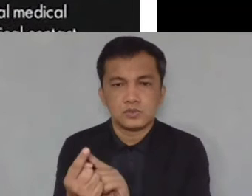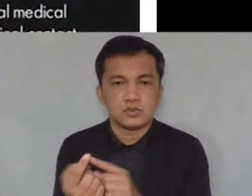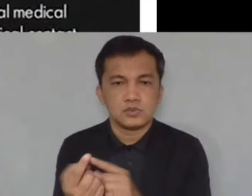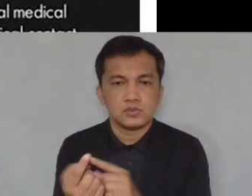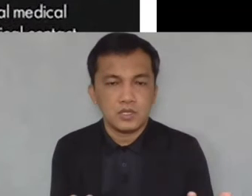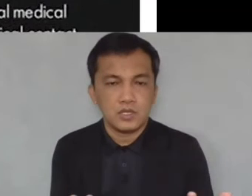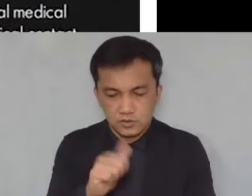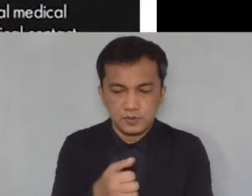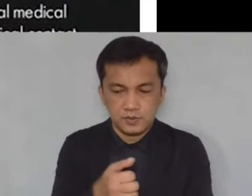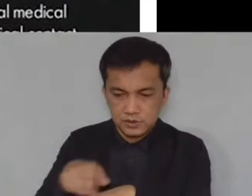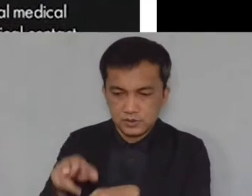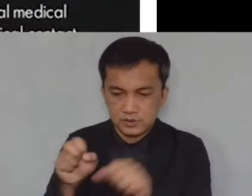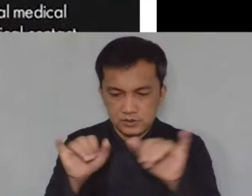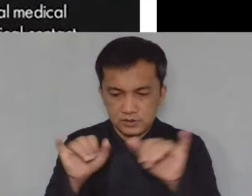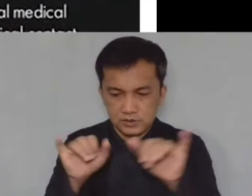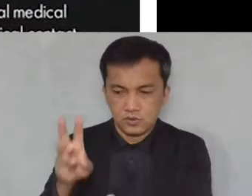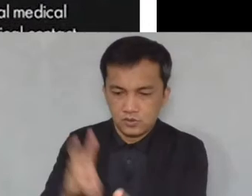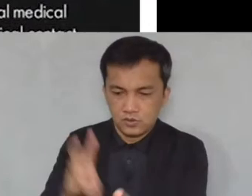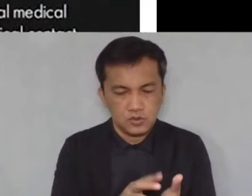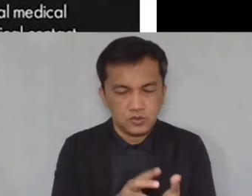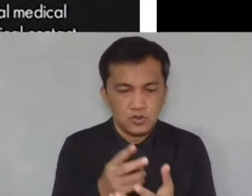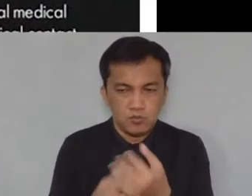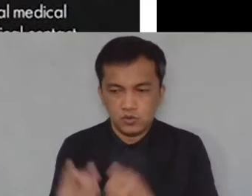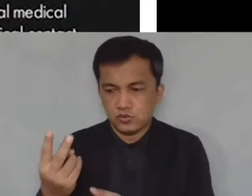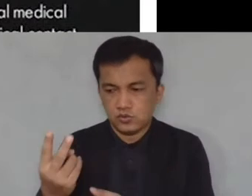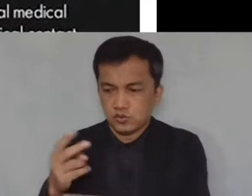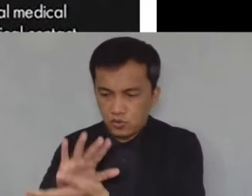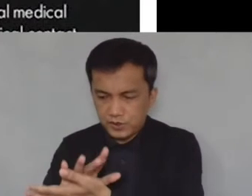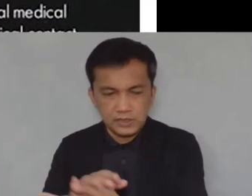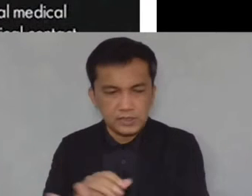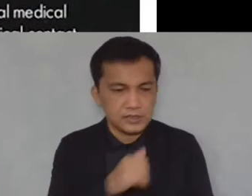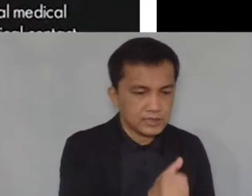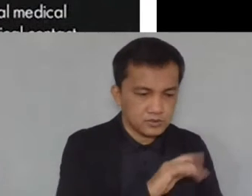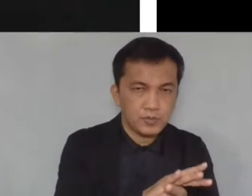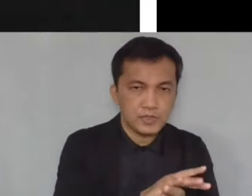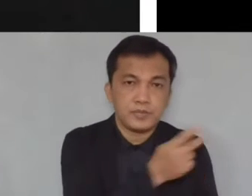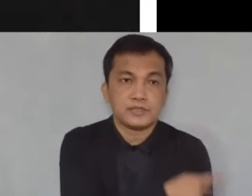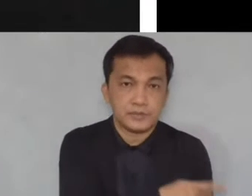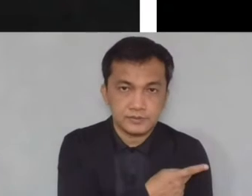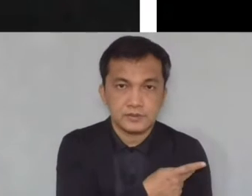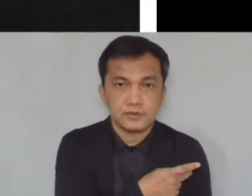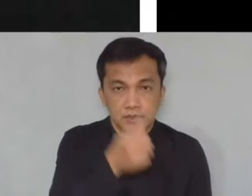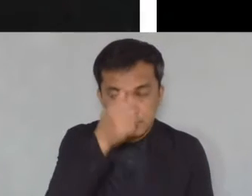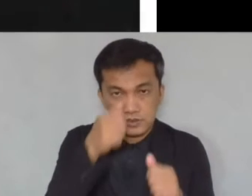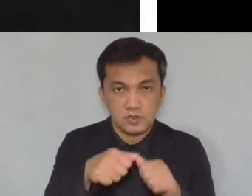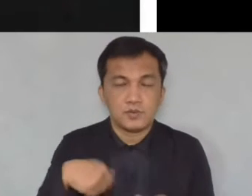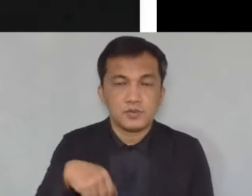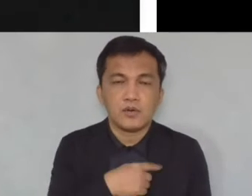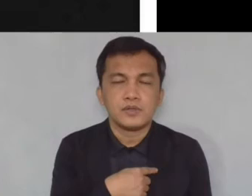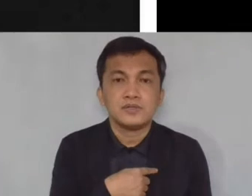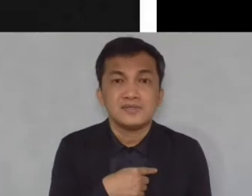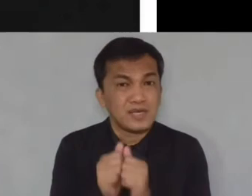set up a referral system within locality for both COVID and non-COVID patients. We remember our colleagues who